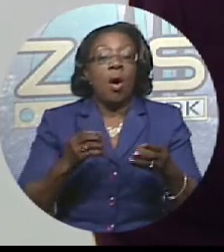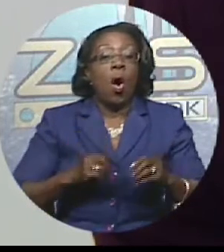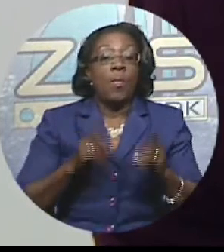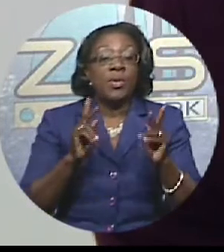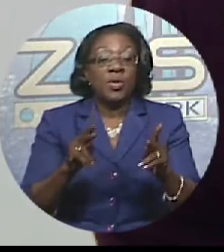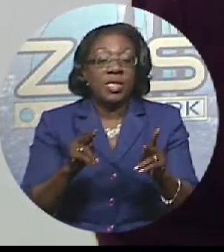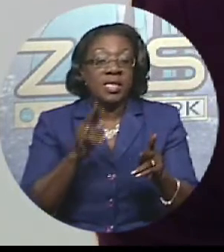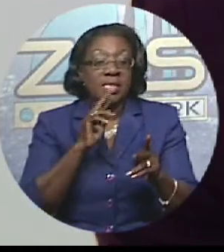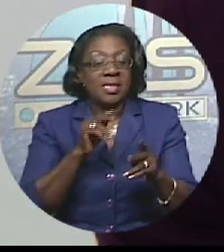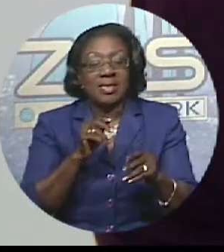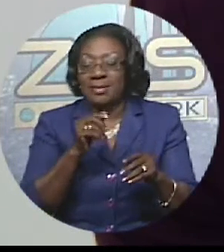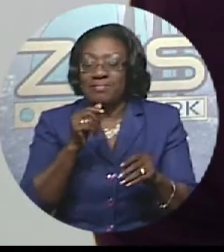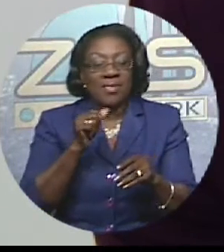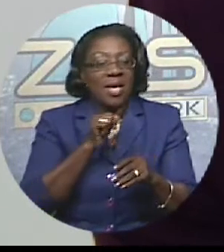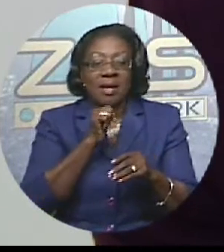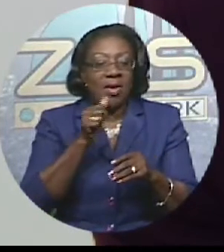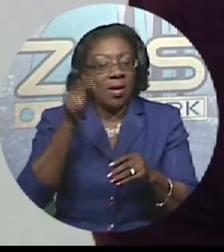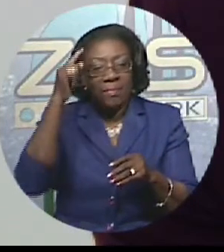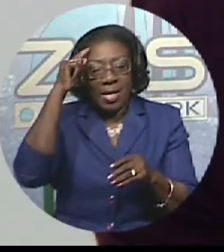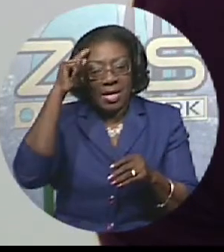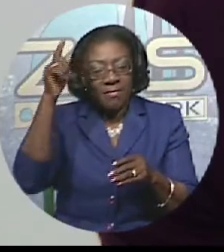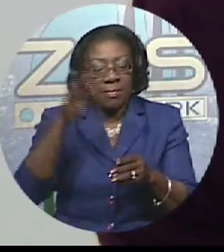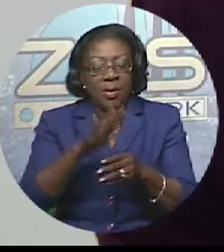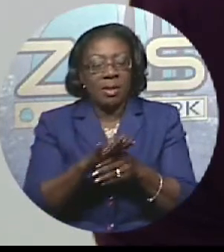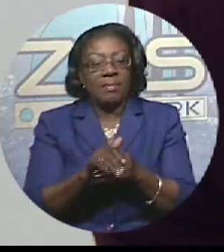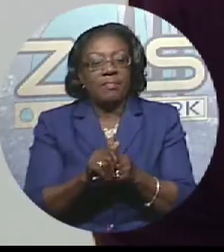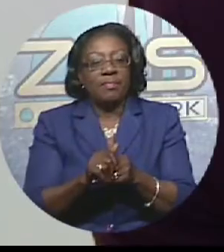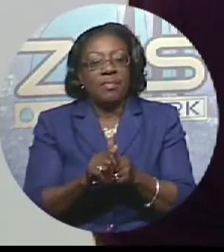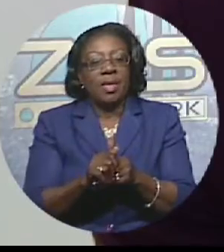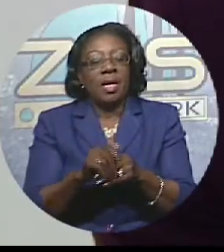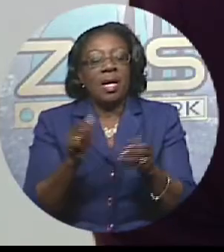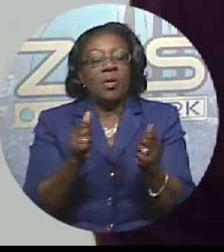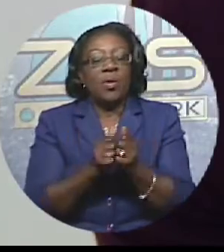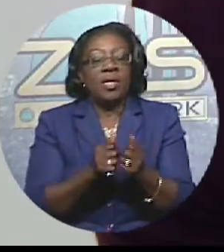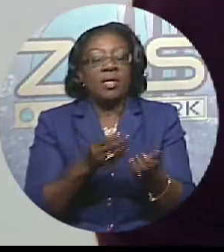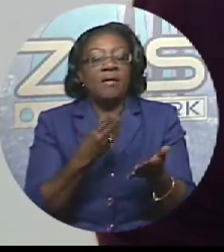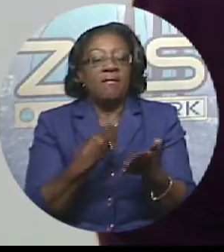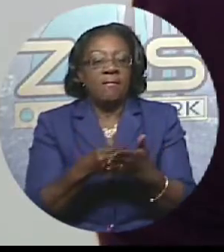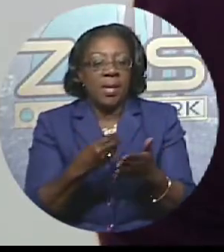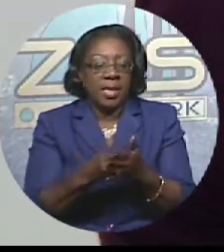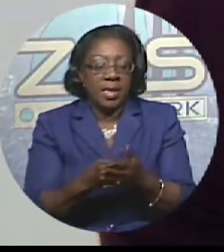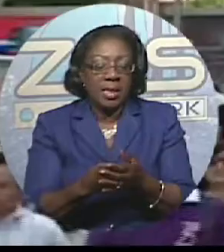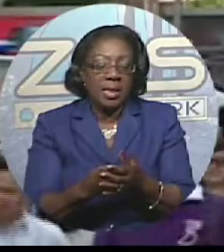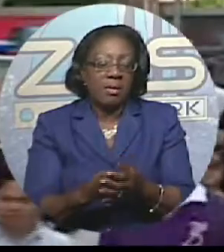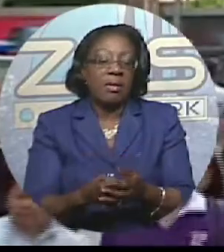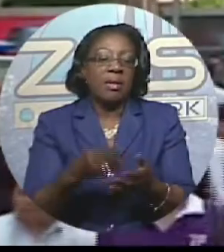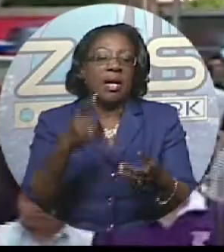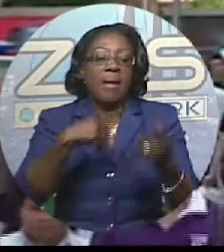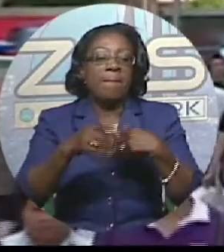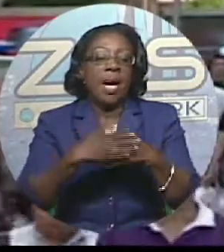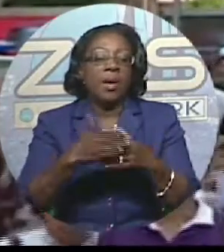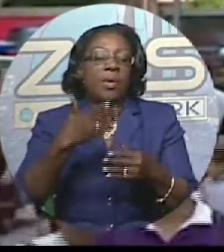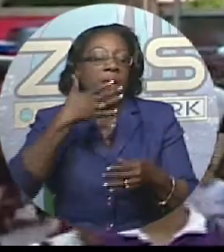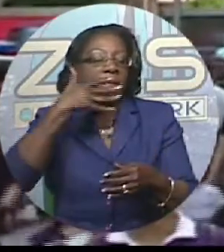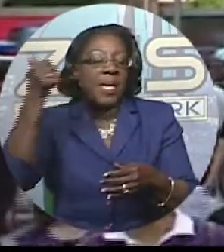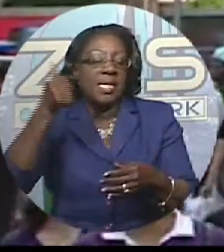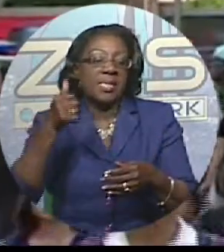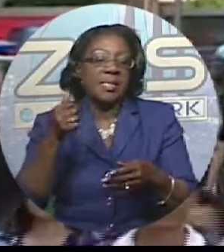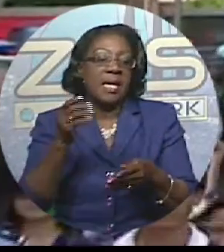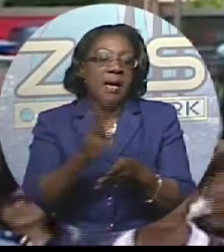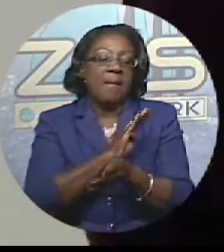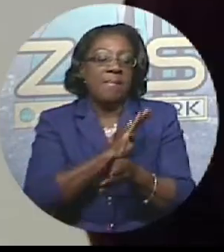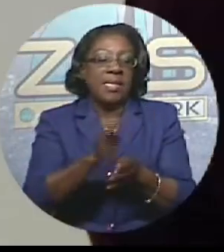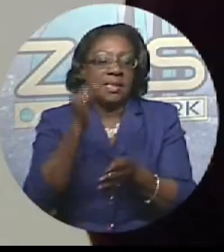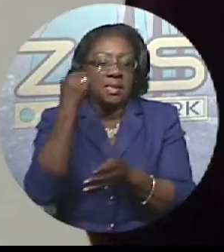know anyone exposed to that type of environment with the financial backing will come back with the best business idea known. We're